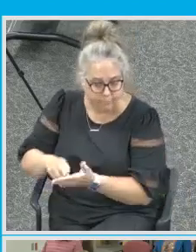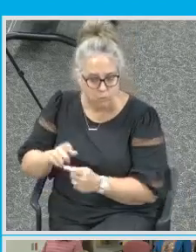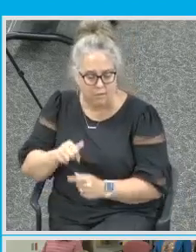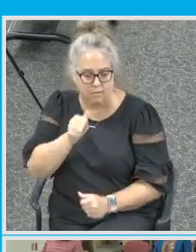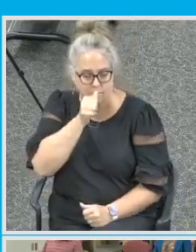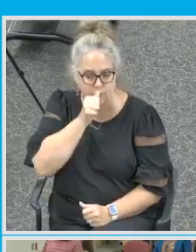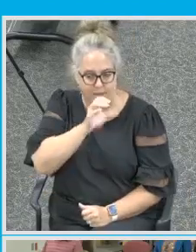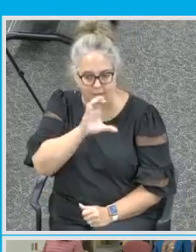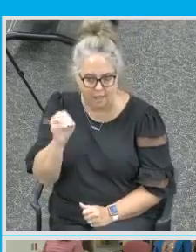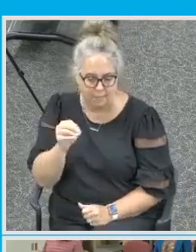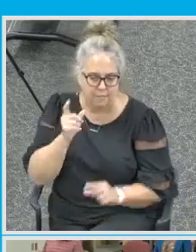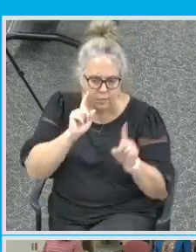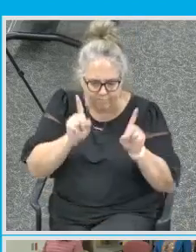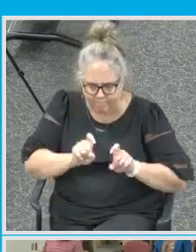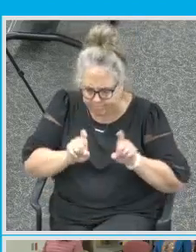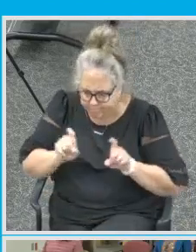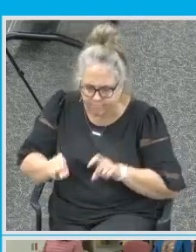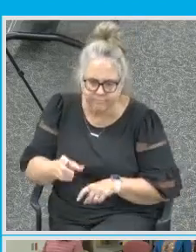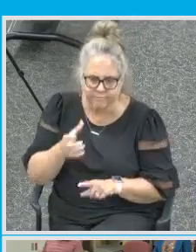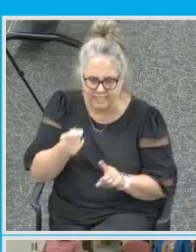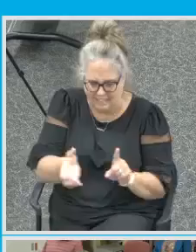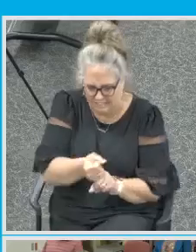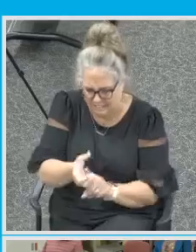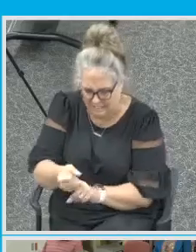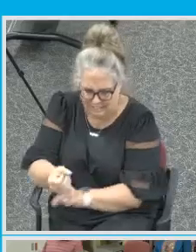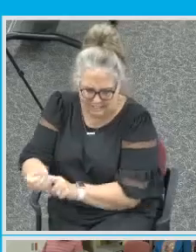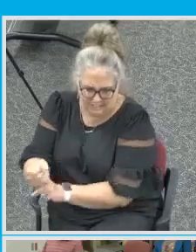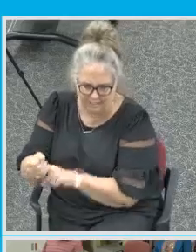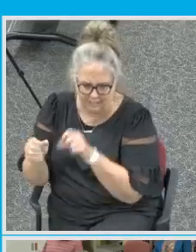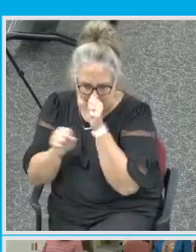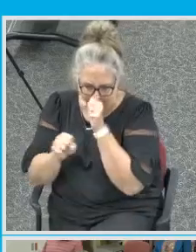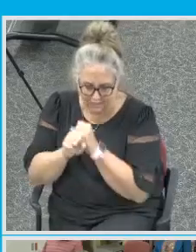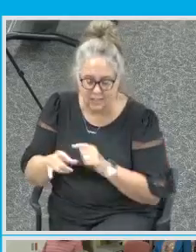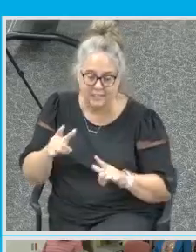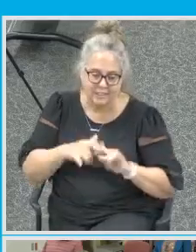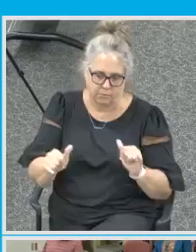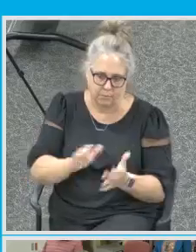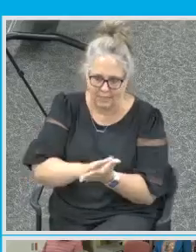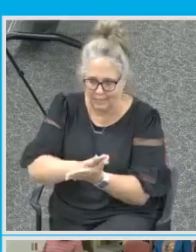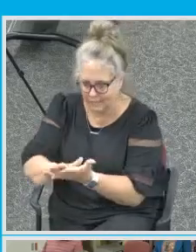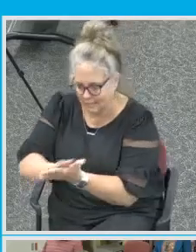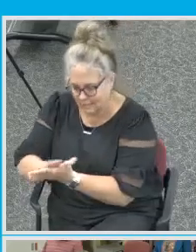trapping of mosquitoes, and then also abatement. Most of the abatement that our people are